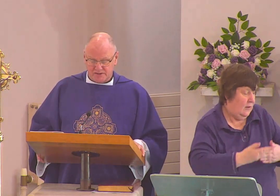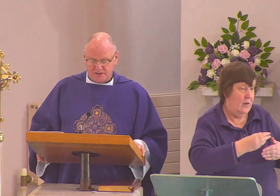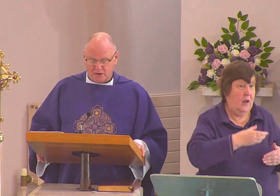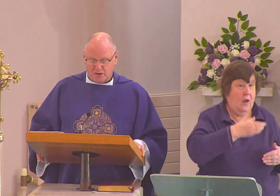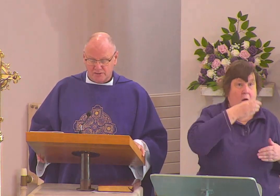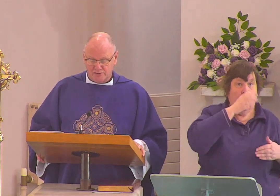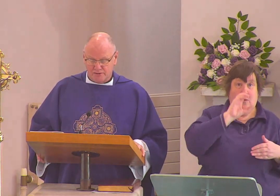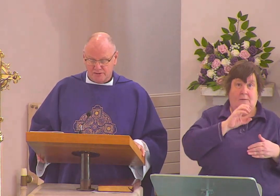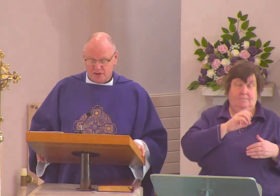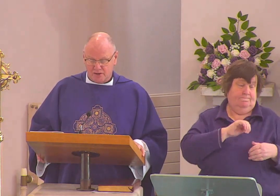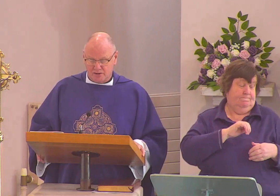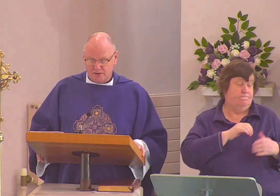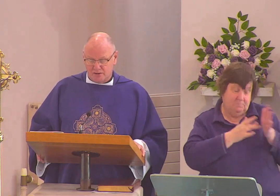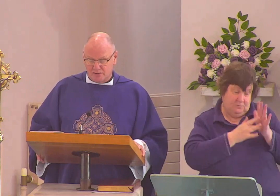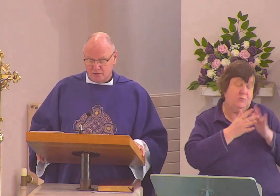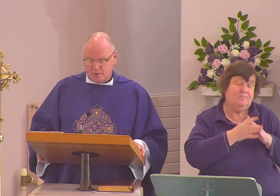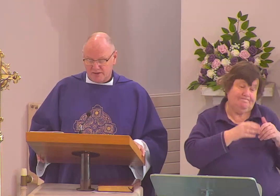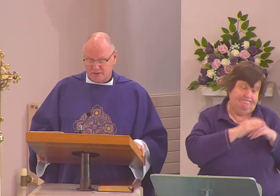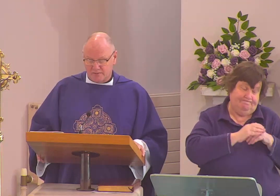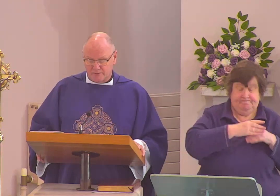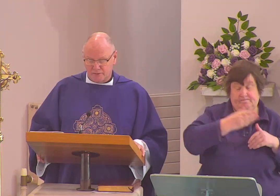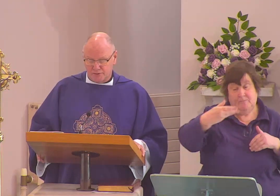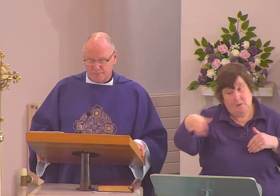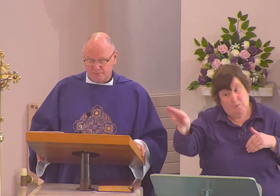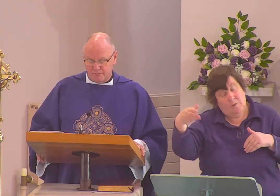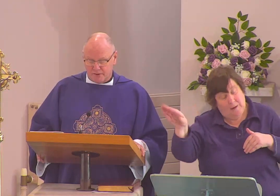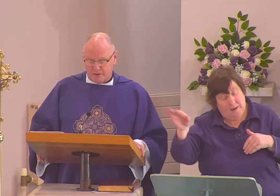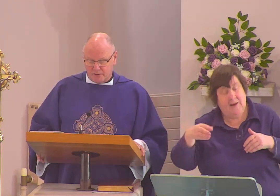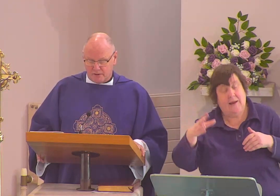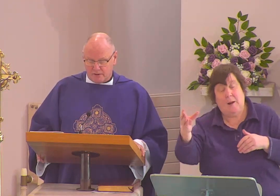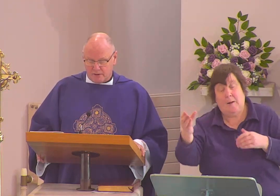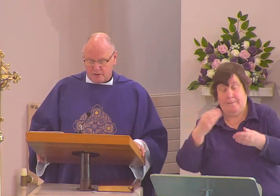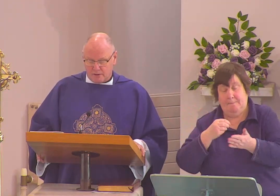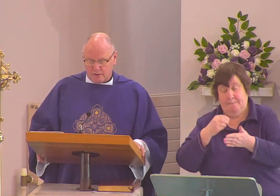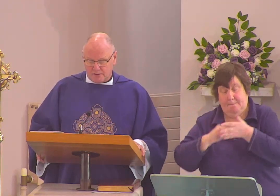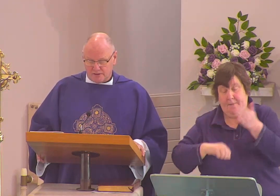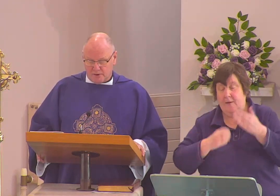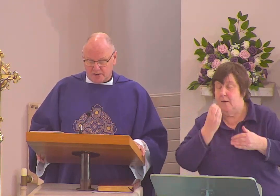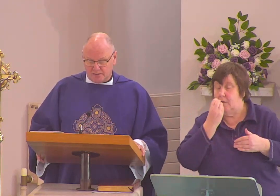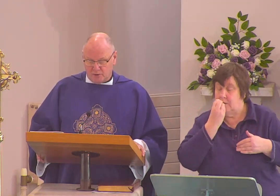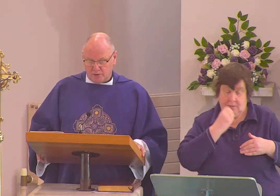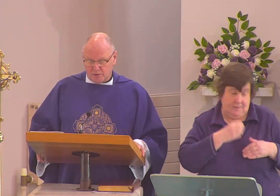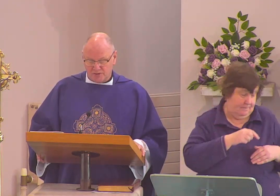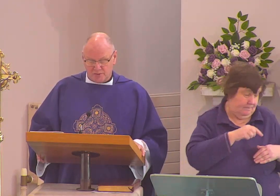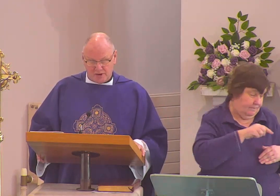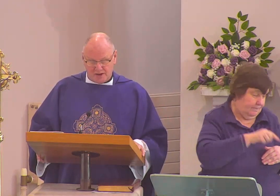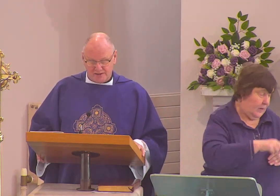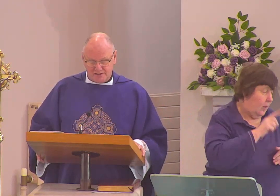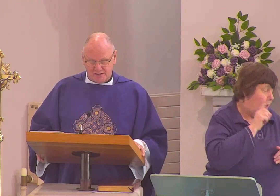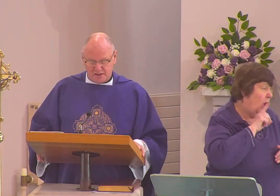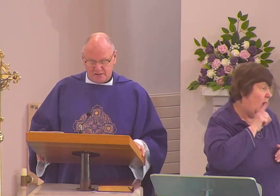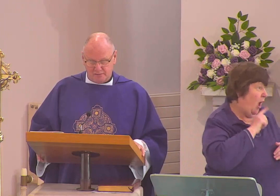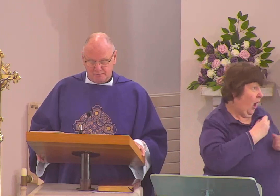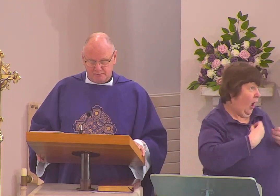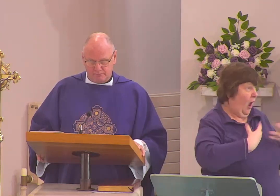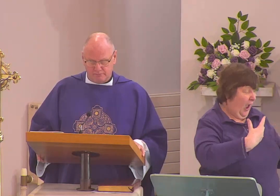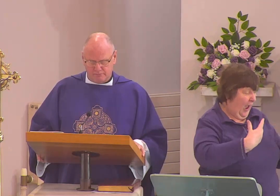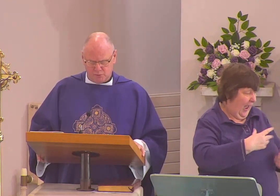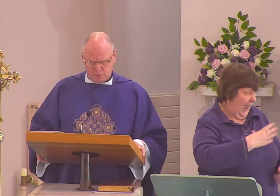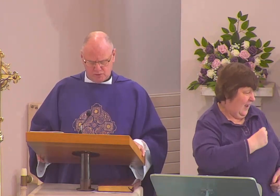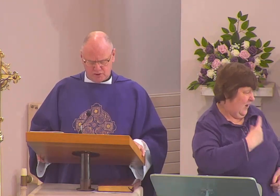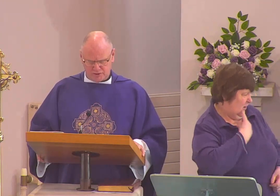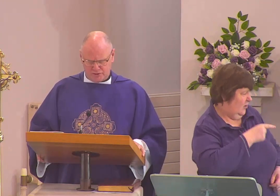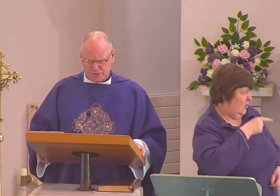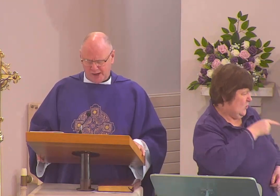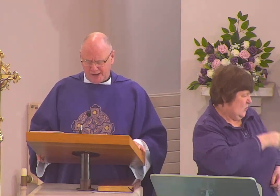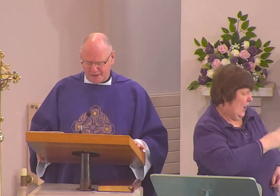Jesus had gone to the town to buy some food. The Samaritan woman was surprised and said, "You